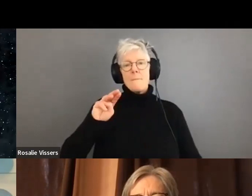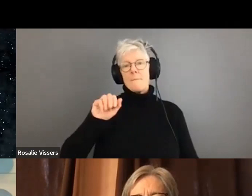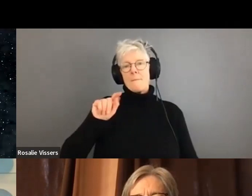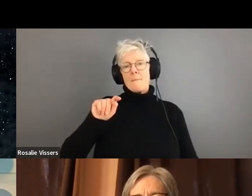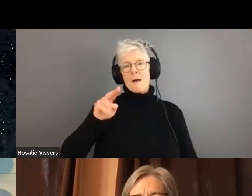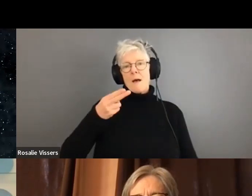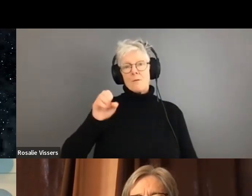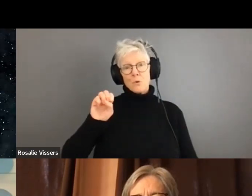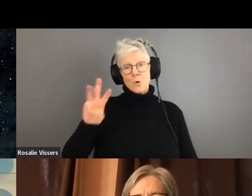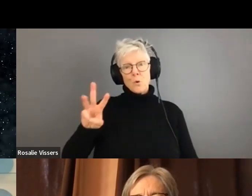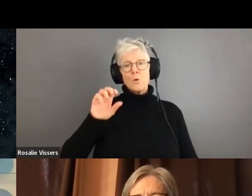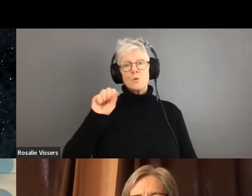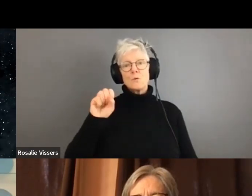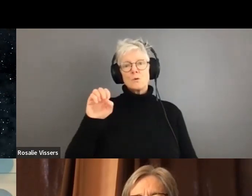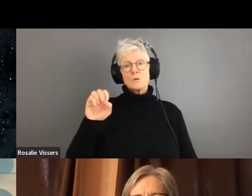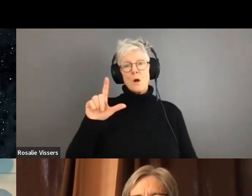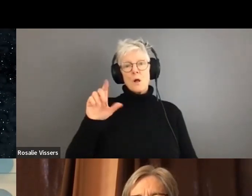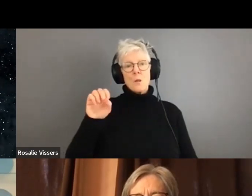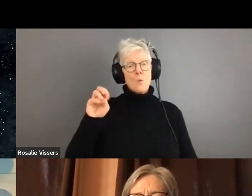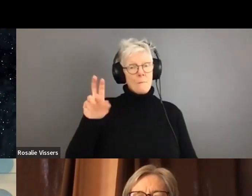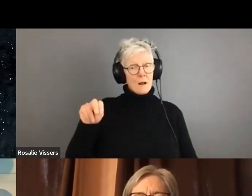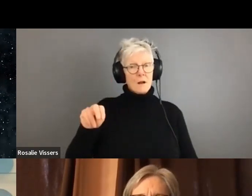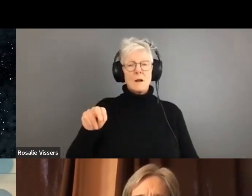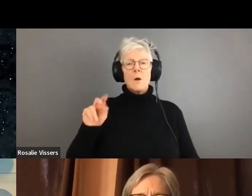He's actually based in Los Angeles.